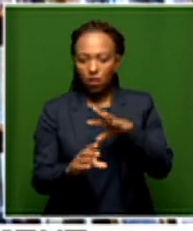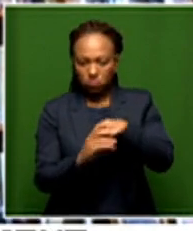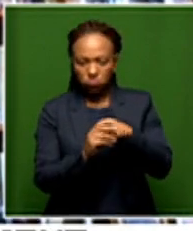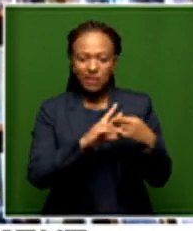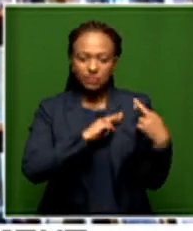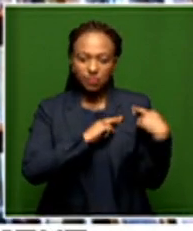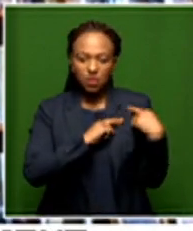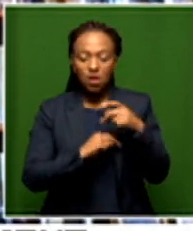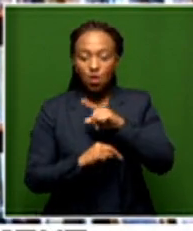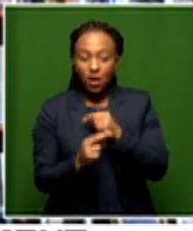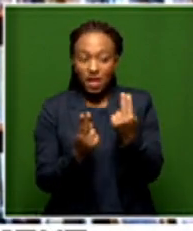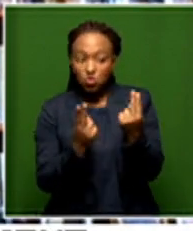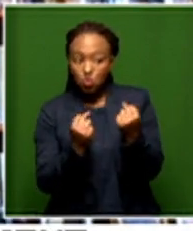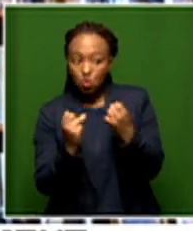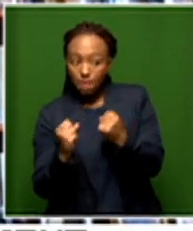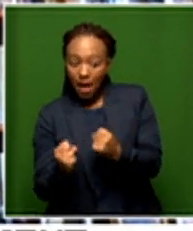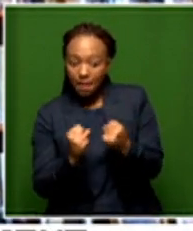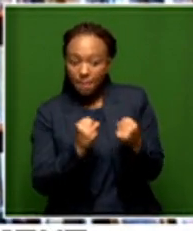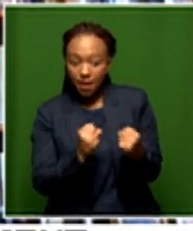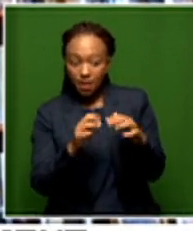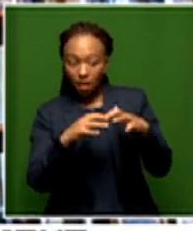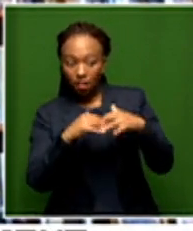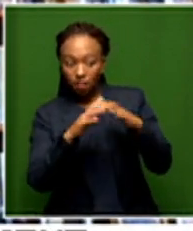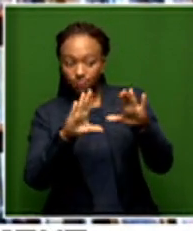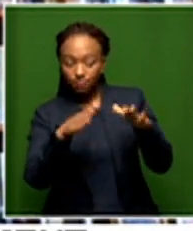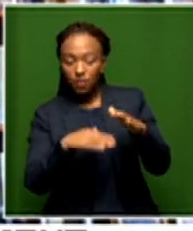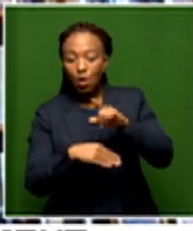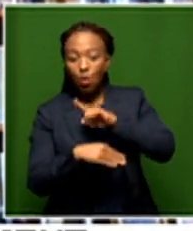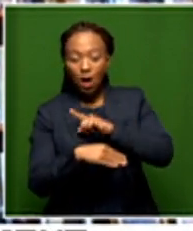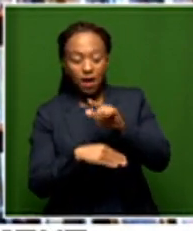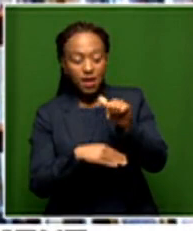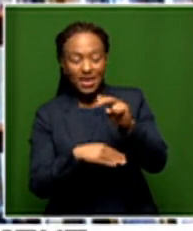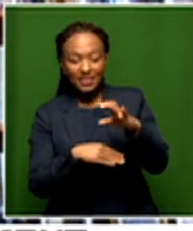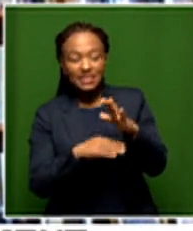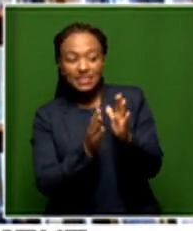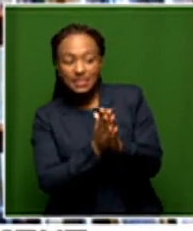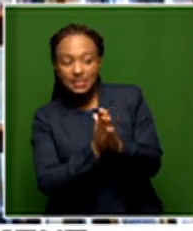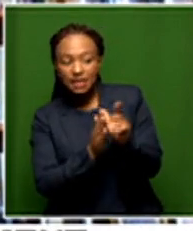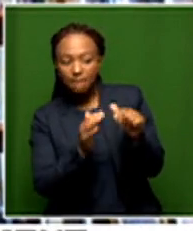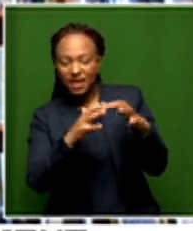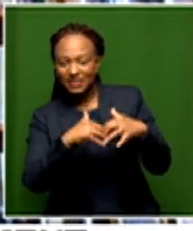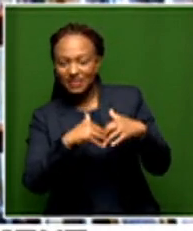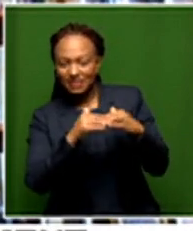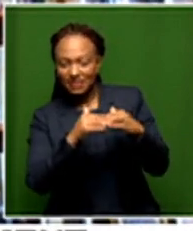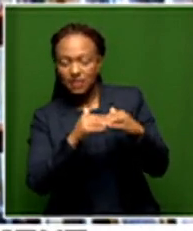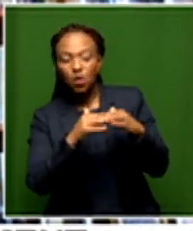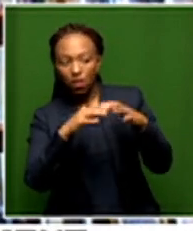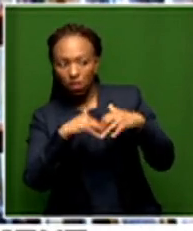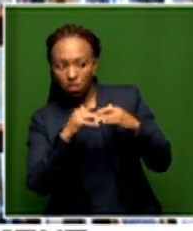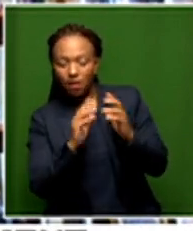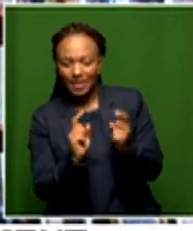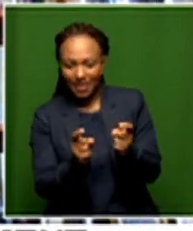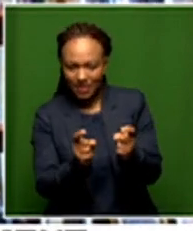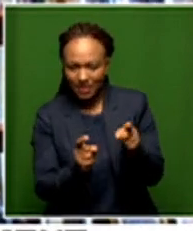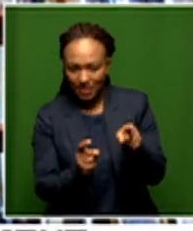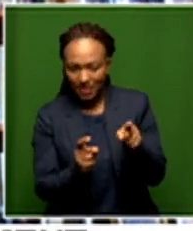new permanent entity that the ANC is calling for is going to have to be established urgently,